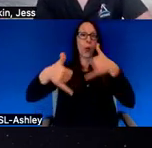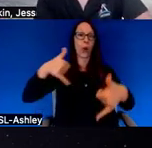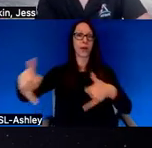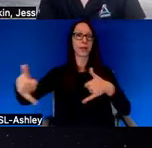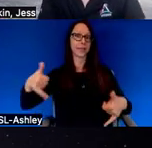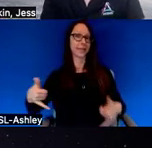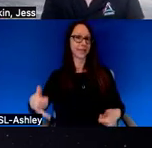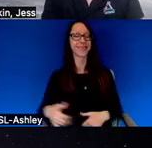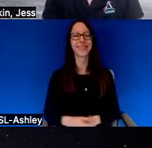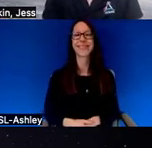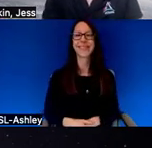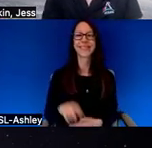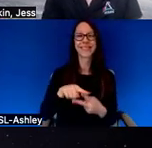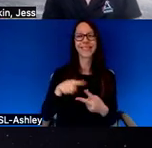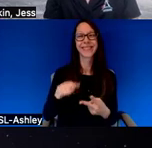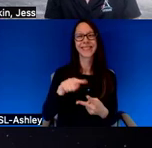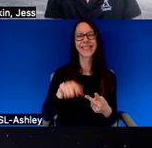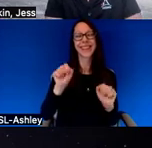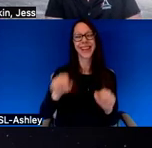So these are all ways that you can get involved.